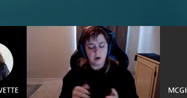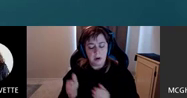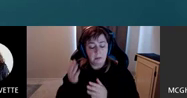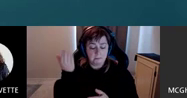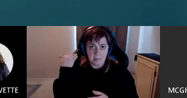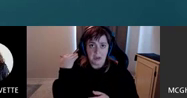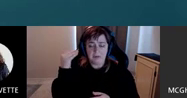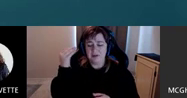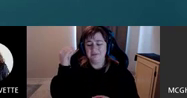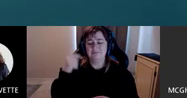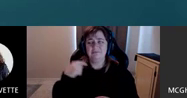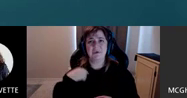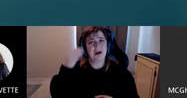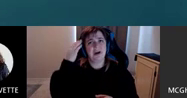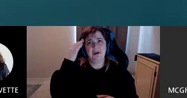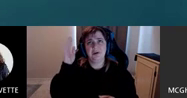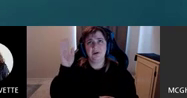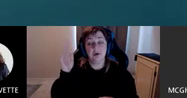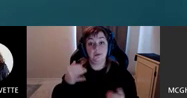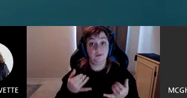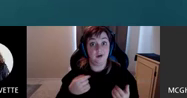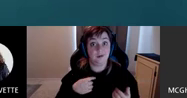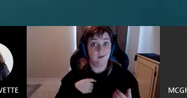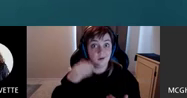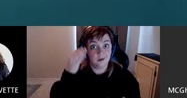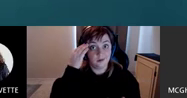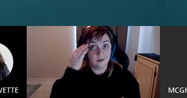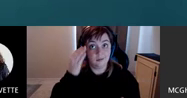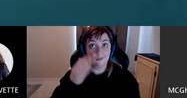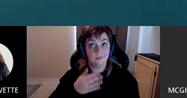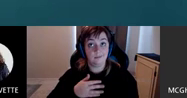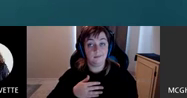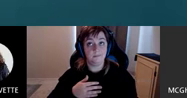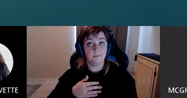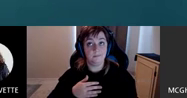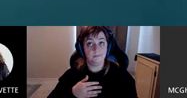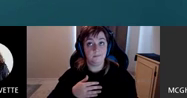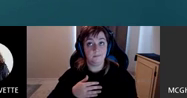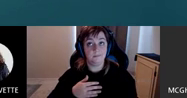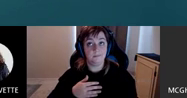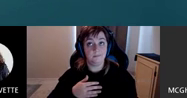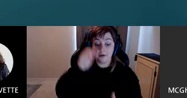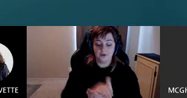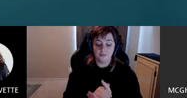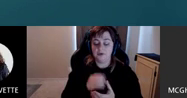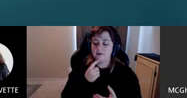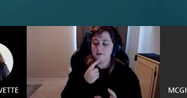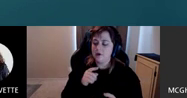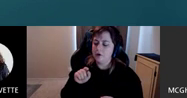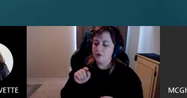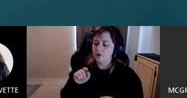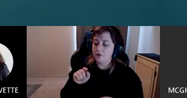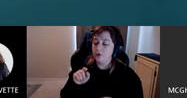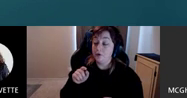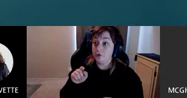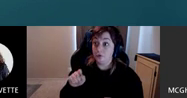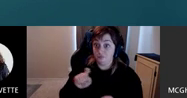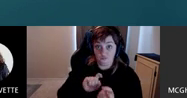going through it. It was later that my husband told me that, yeah, you've changed a lot. I'm like, what do you mean? He's like, you don't wake up screaming